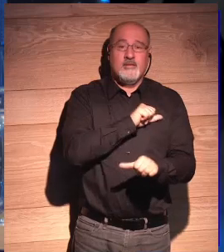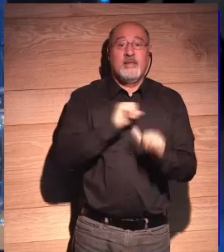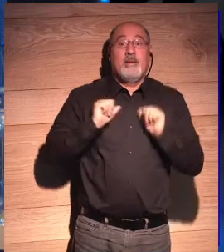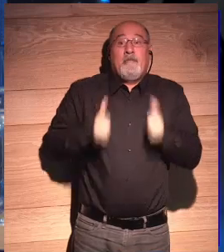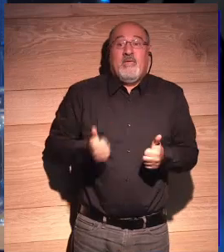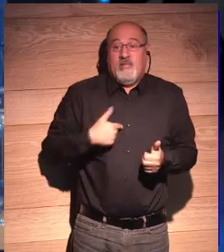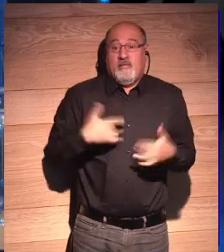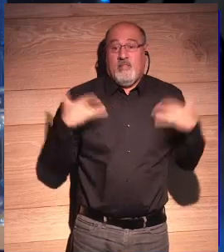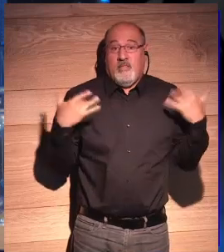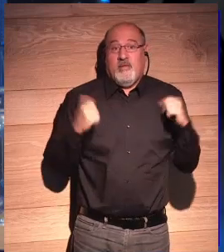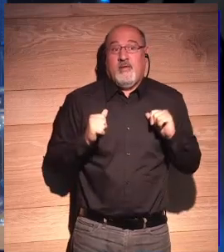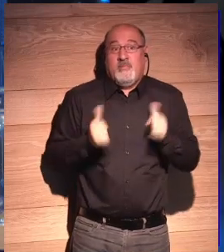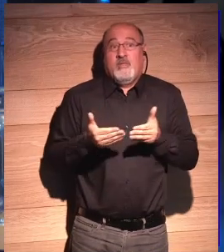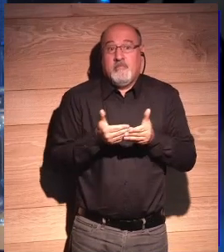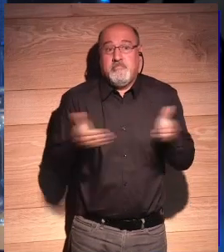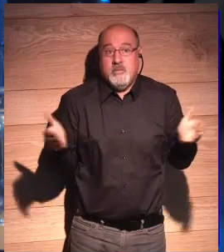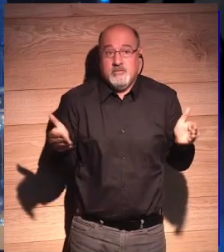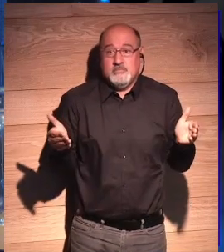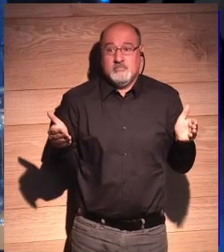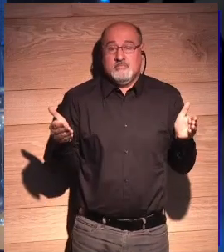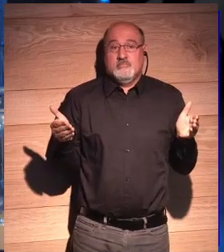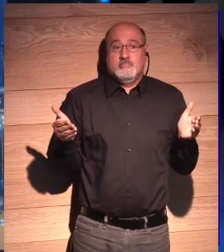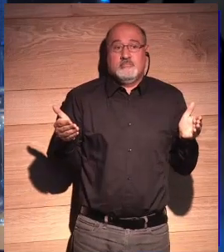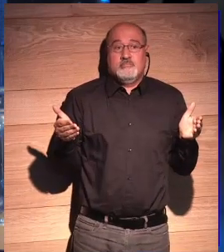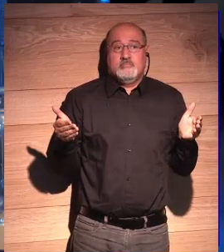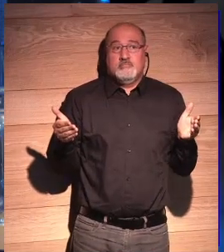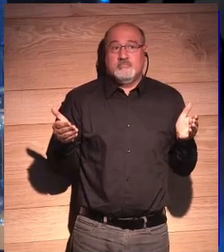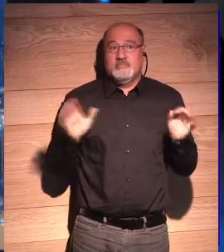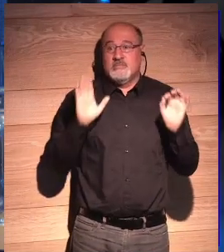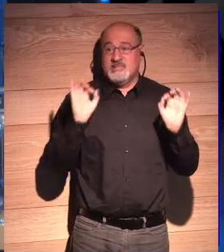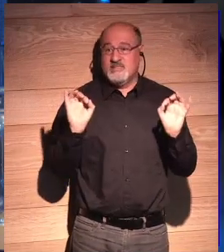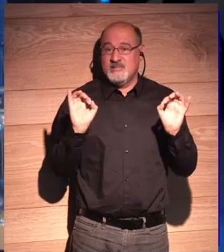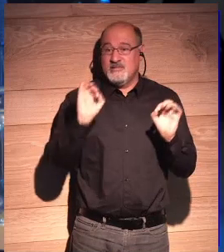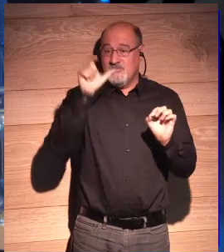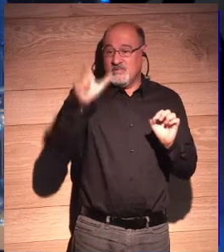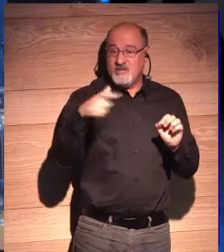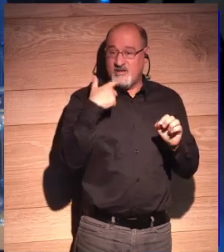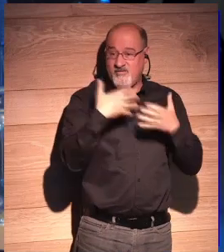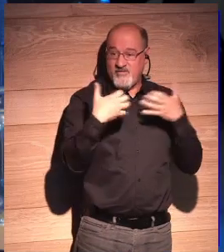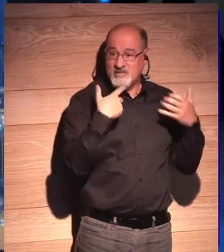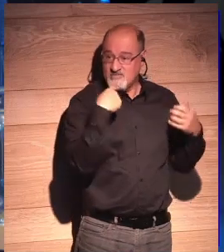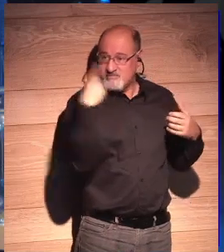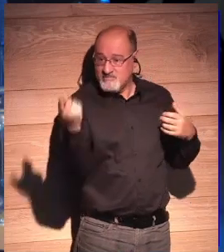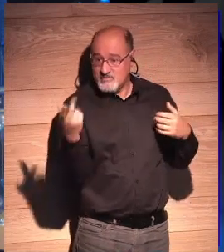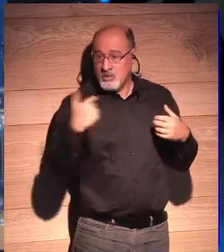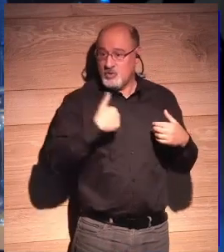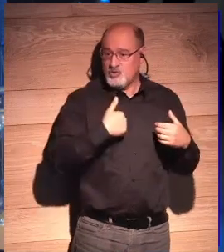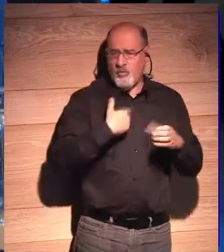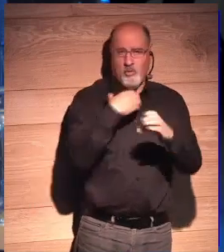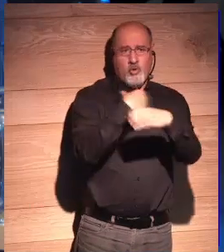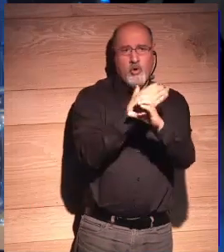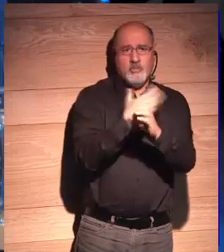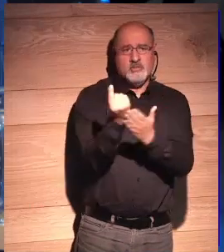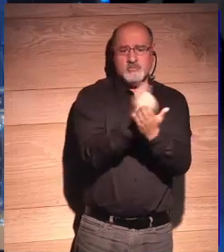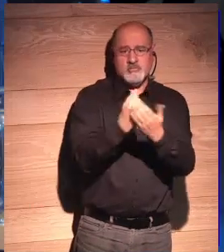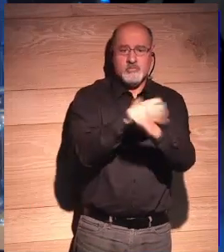said, you would tell somebody, I do comics, and then they would go and read them,